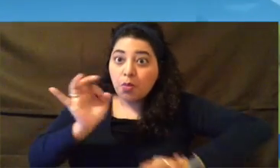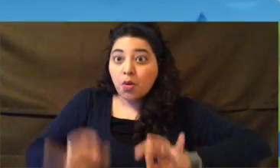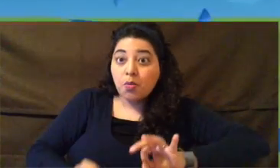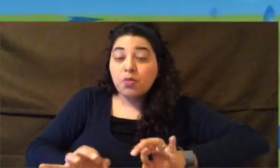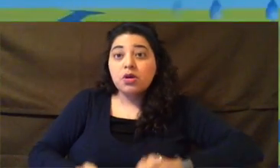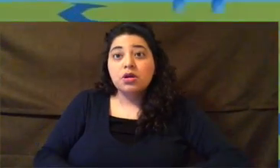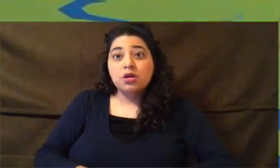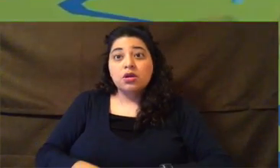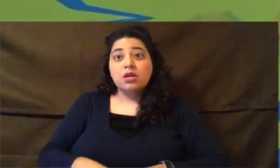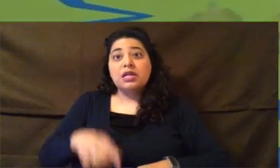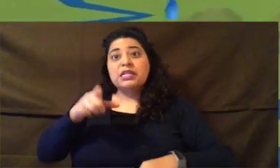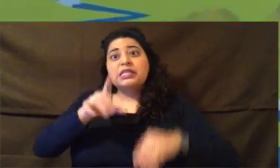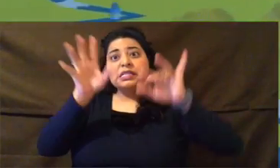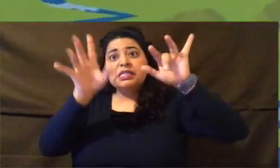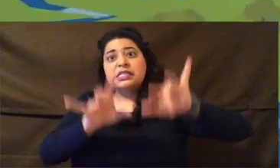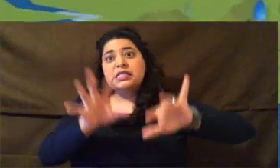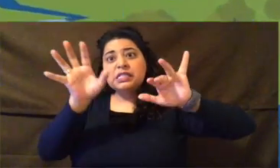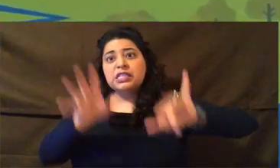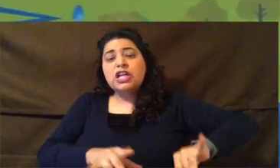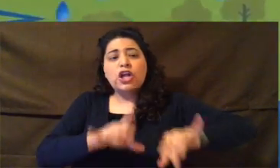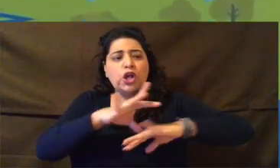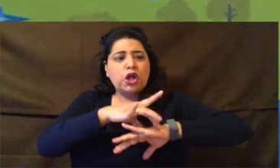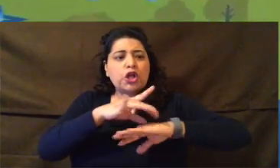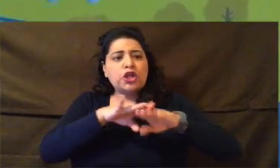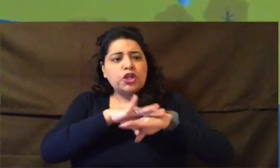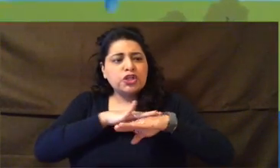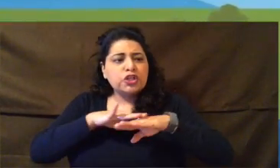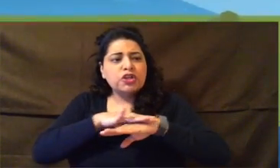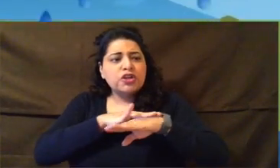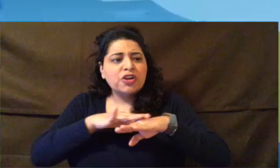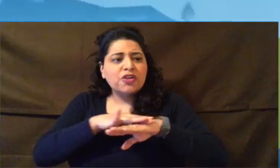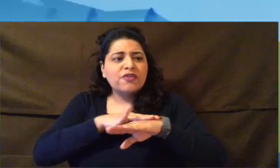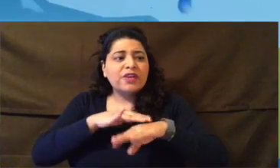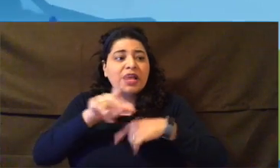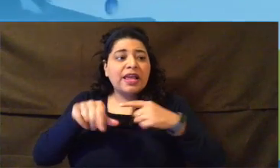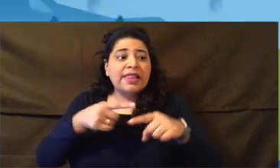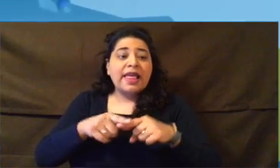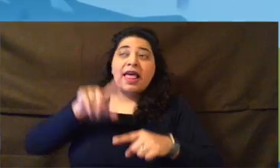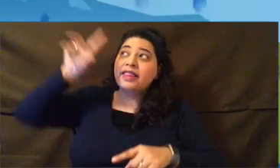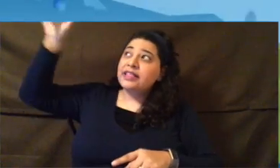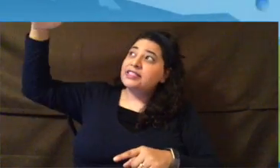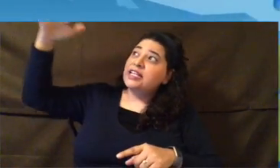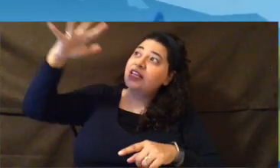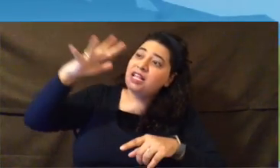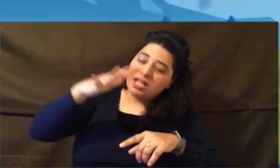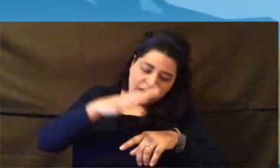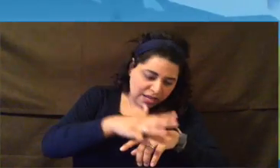Raindrops fall on the ground surface where the sun can shine on them, and the whole process happens again.